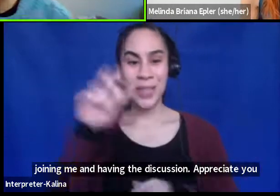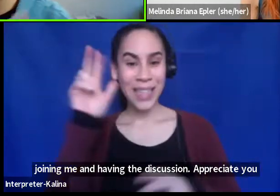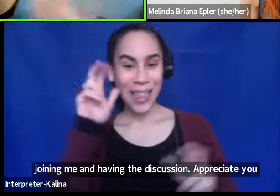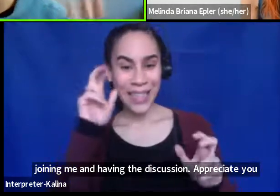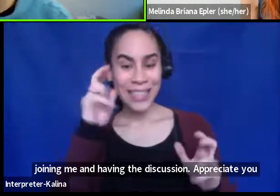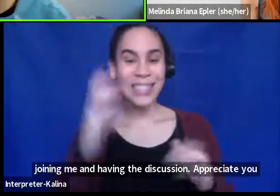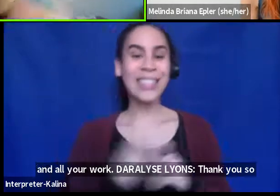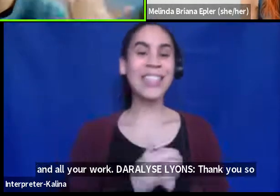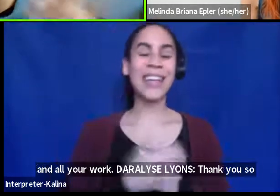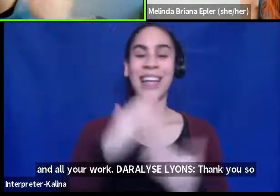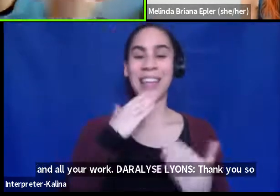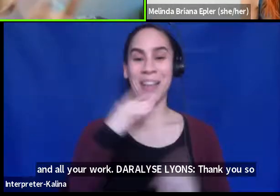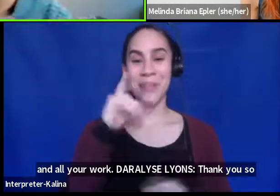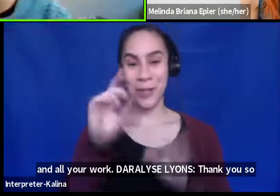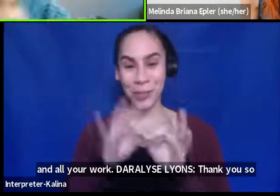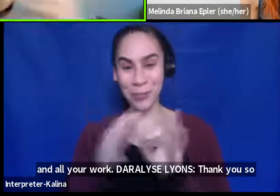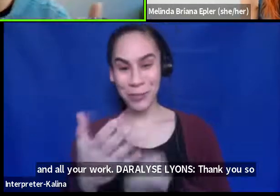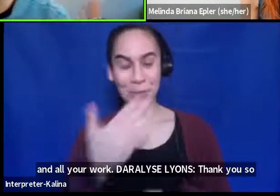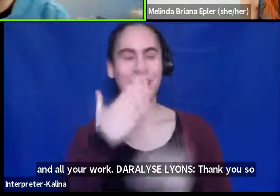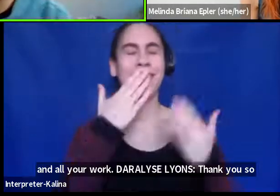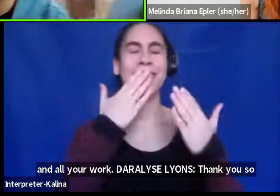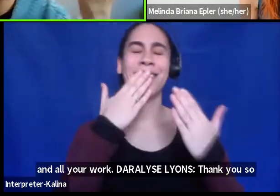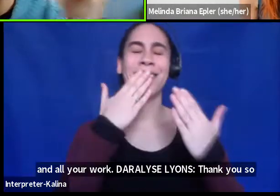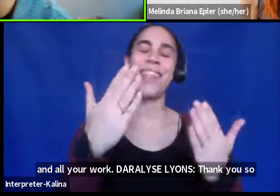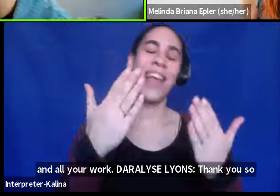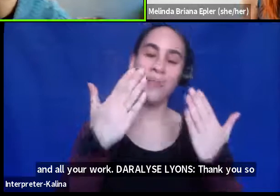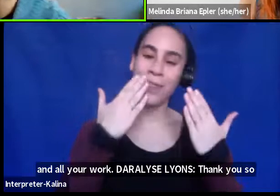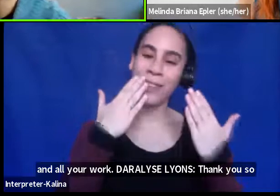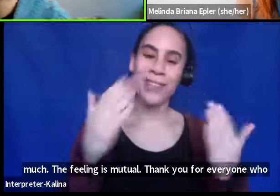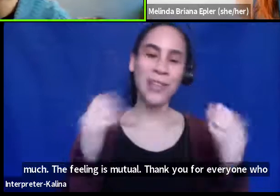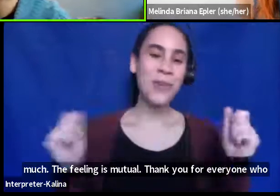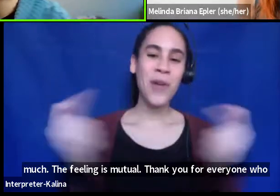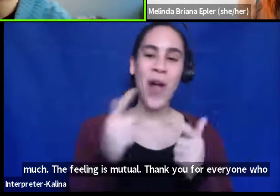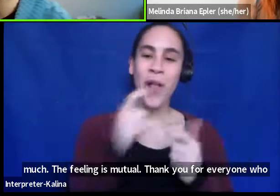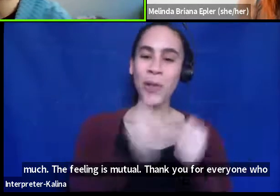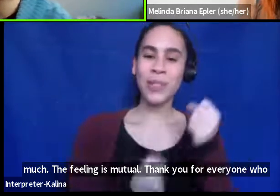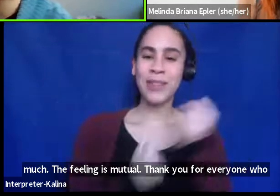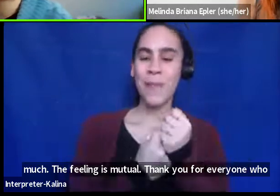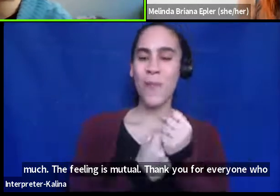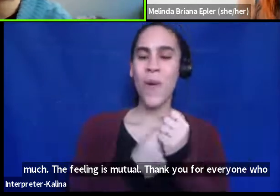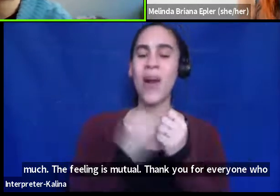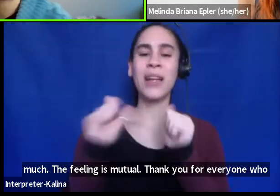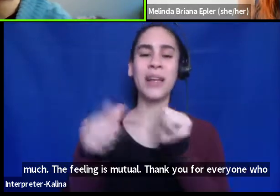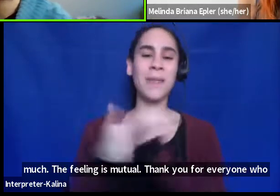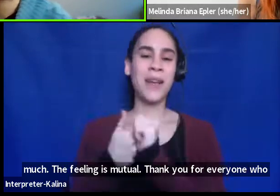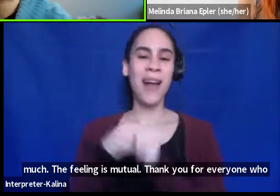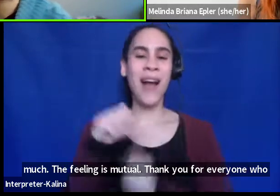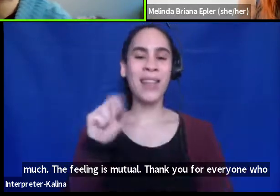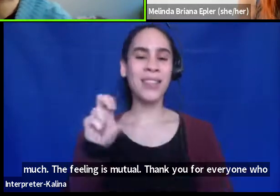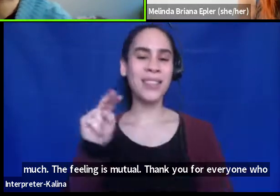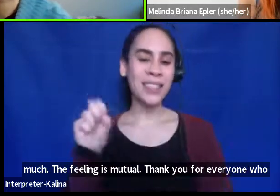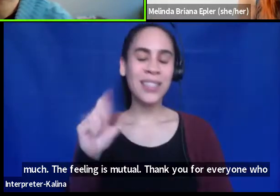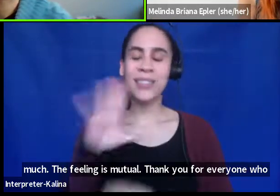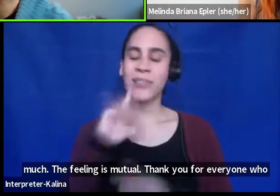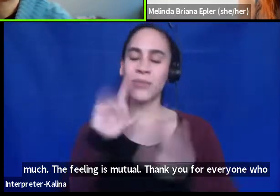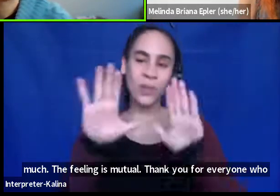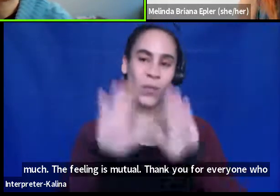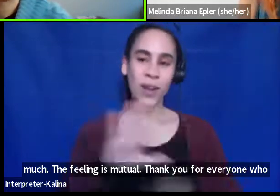you to our interpreter. Just thank you to all the people who are supporting behind the scenes. I think it's really wonderful, the work that you're